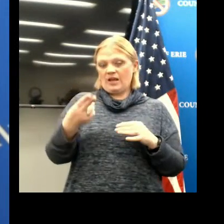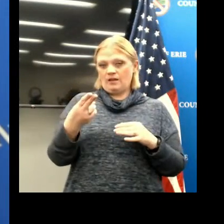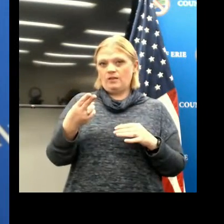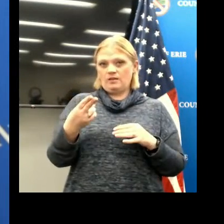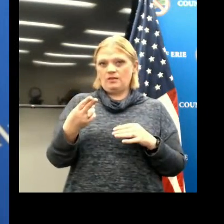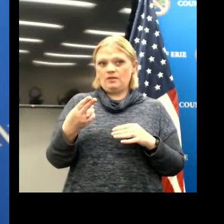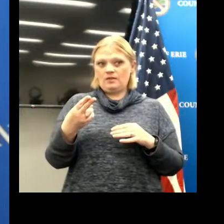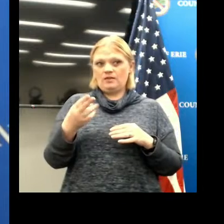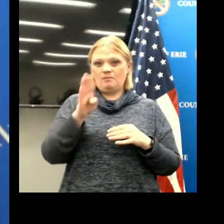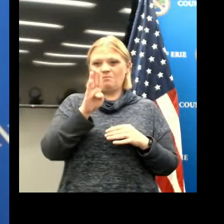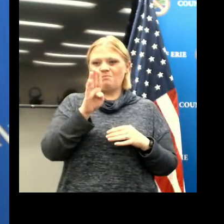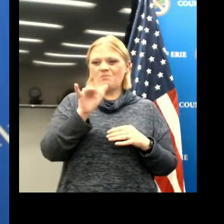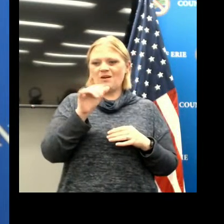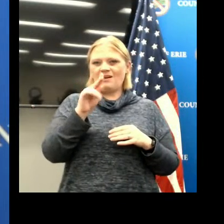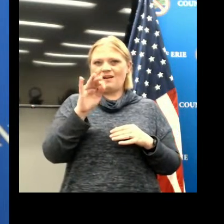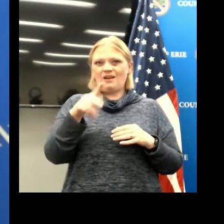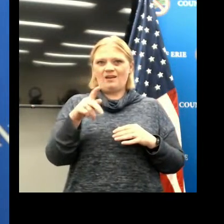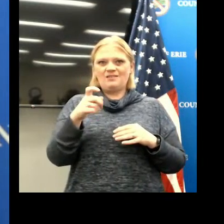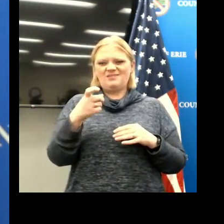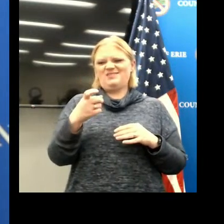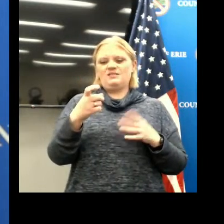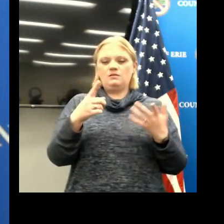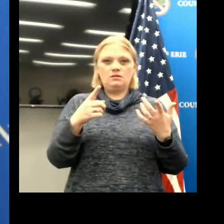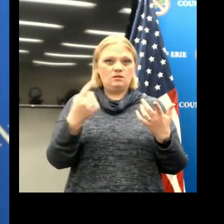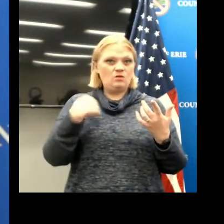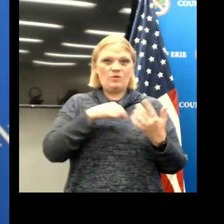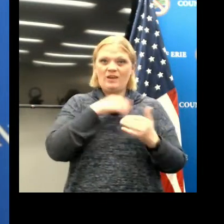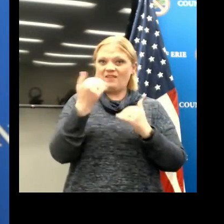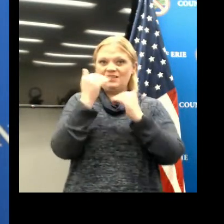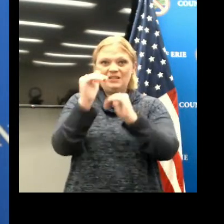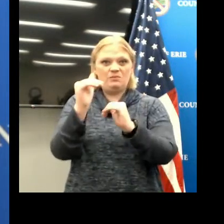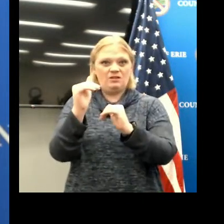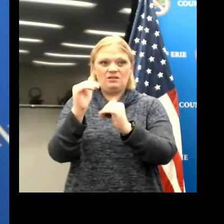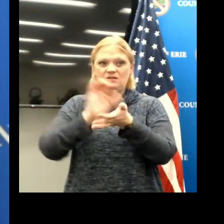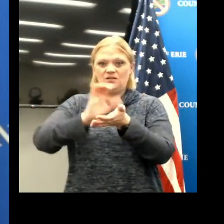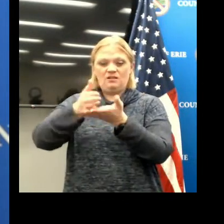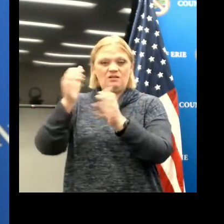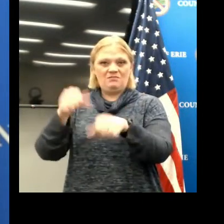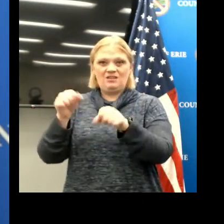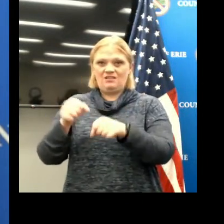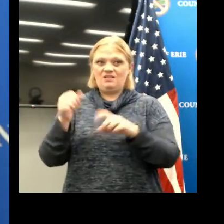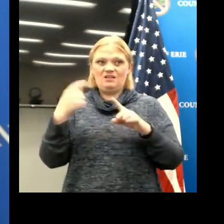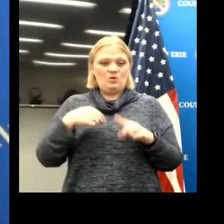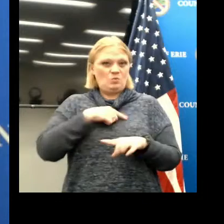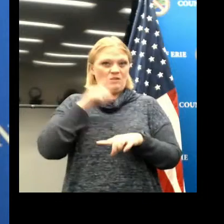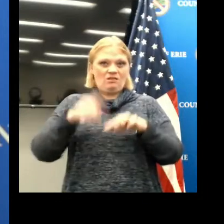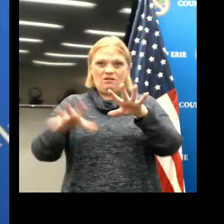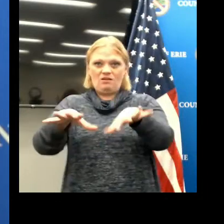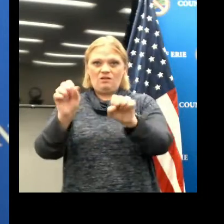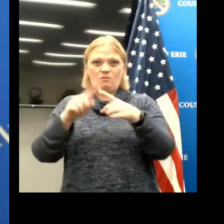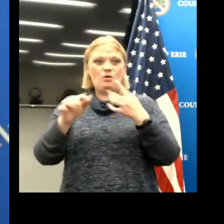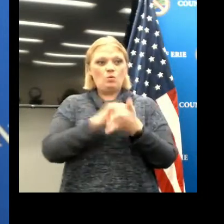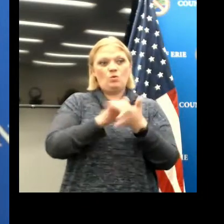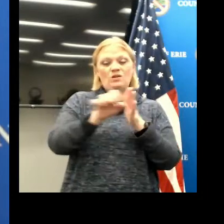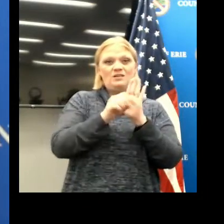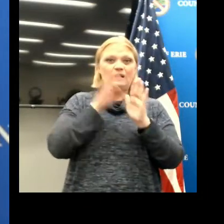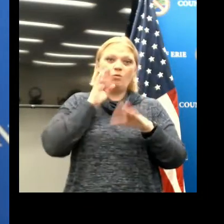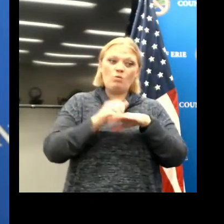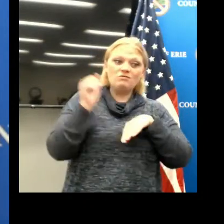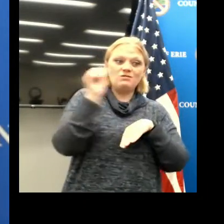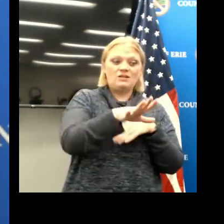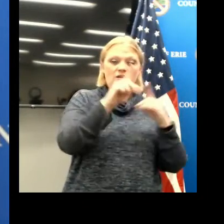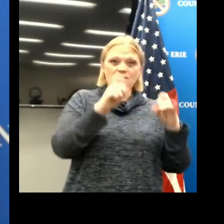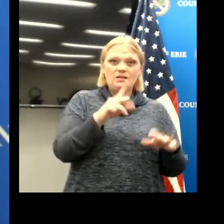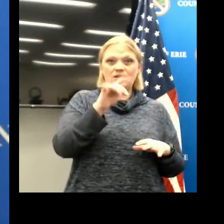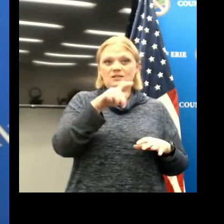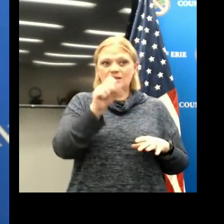We have limited capacity here. It's one of the reasons why we cannot take over testing. But New York State will send test kits to school districts,